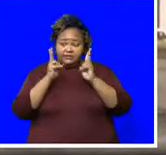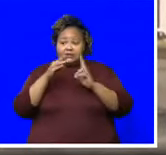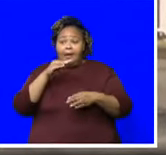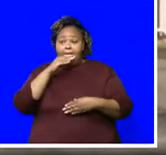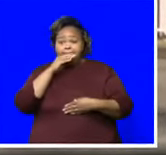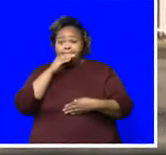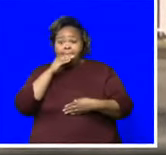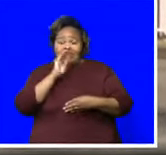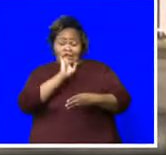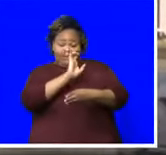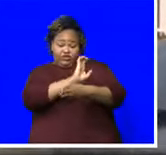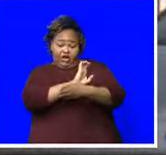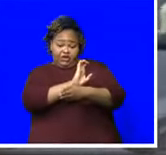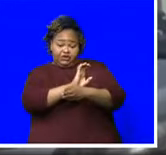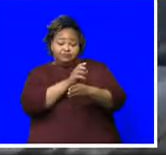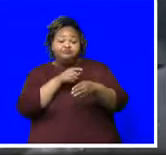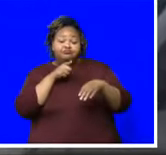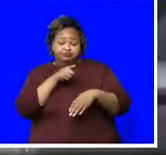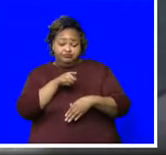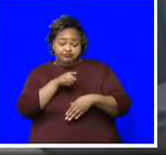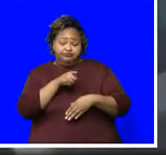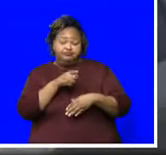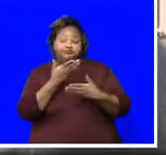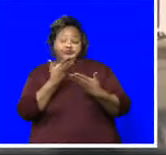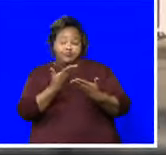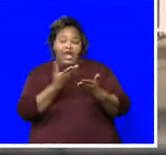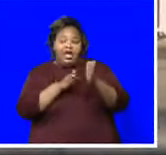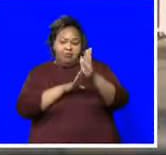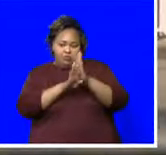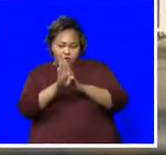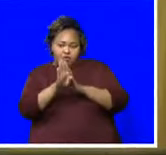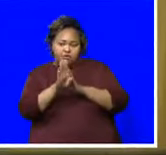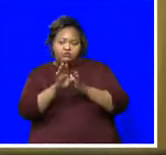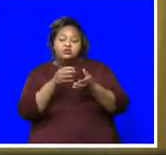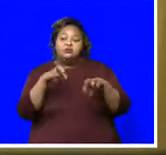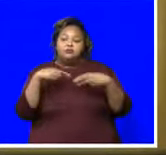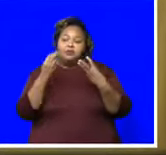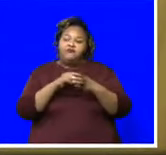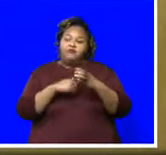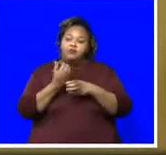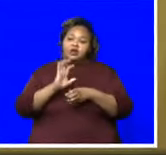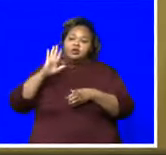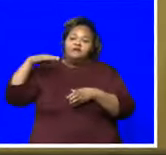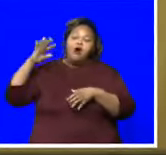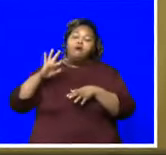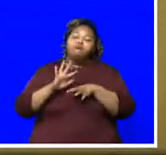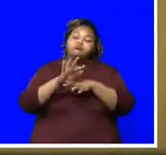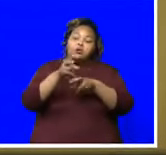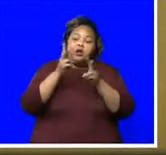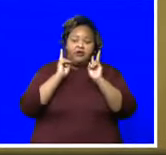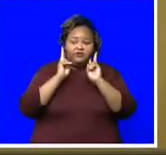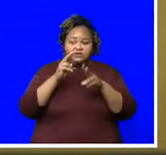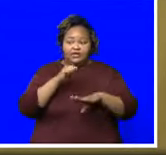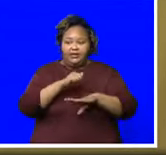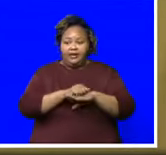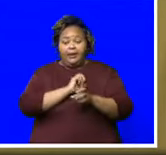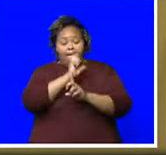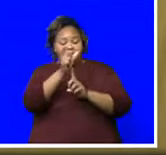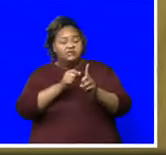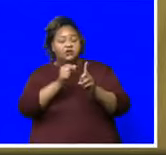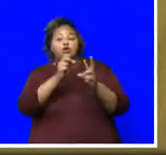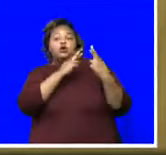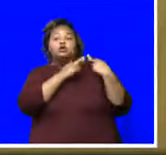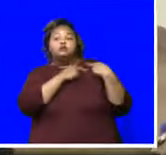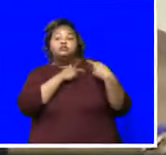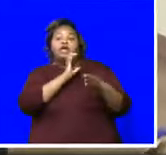kuvakasha domestic tourism nayo international tourism. Lobuke kusebenza kwemsamo we Old Stone Church Daniel